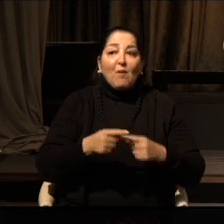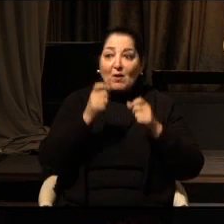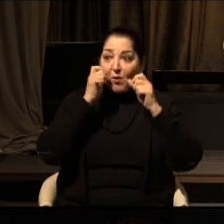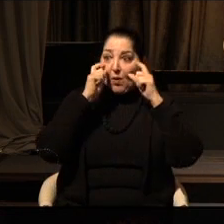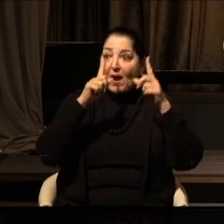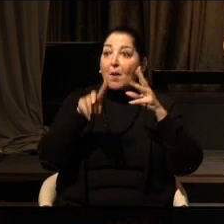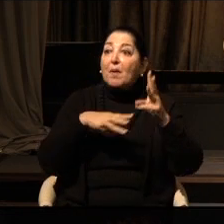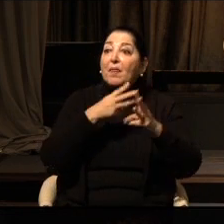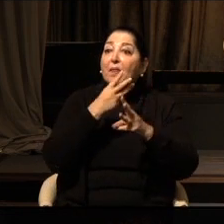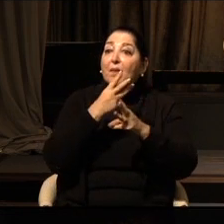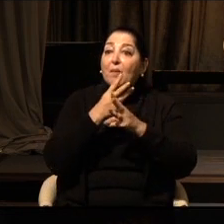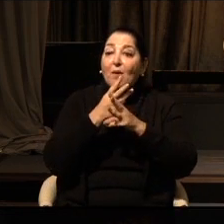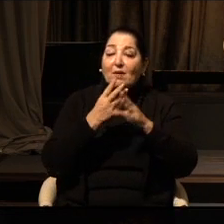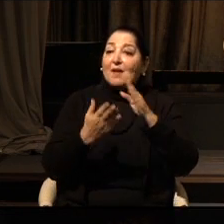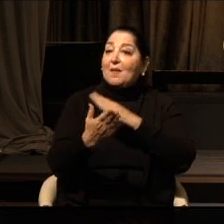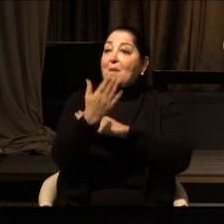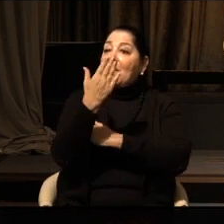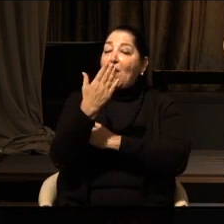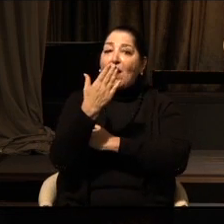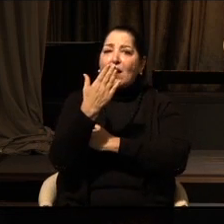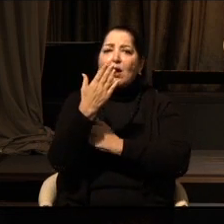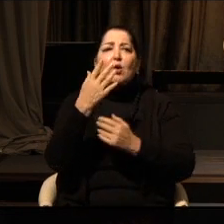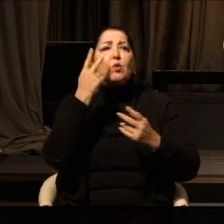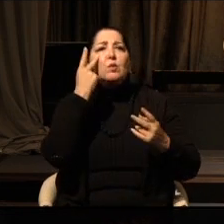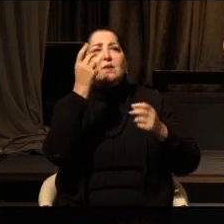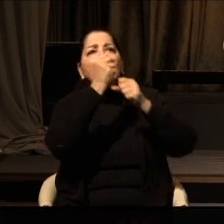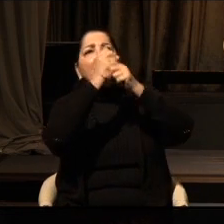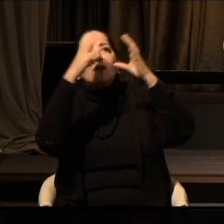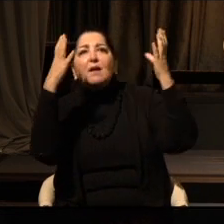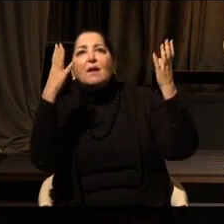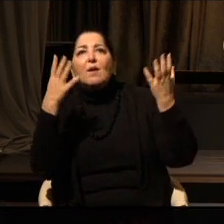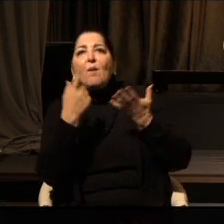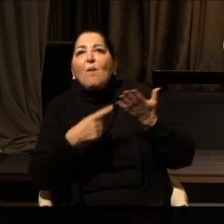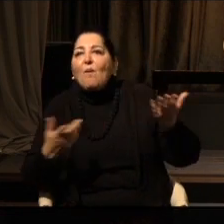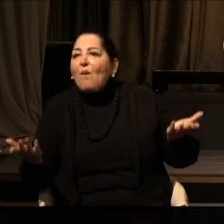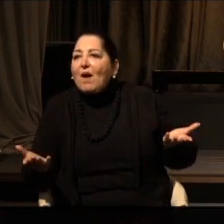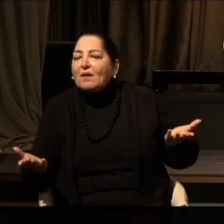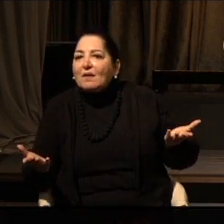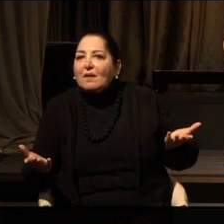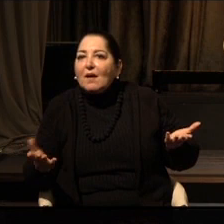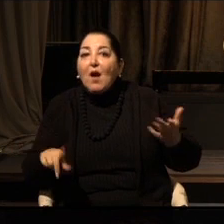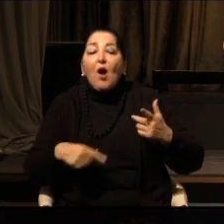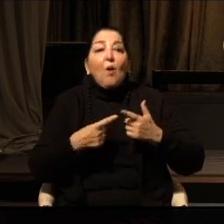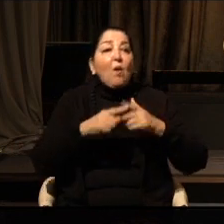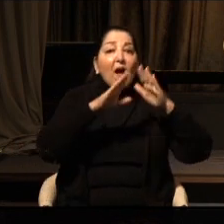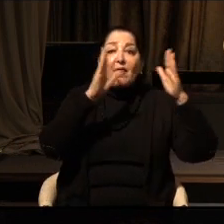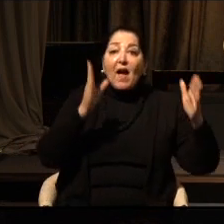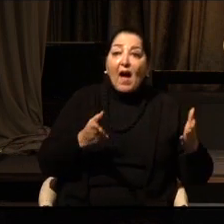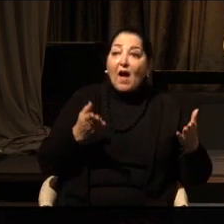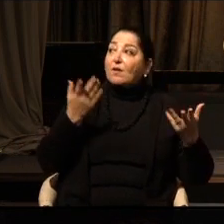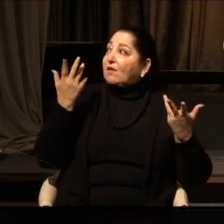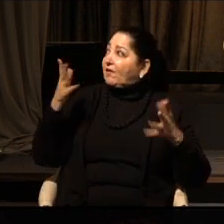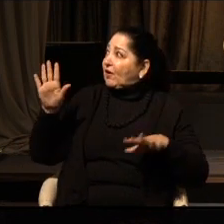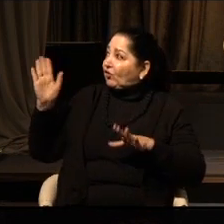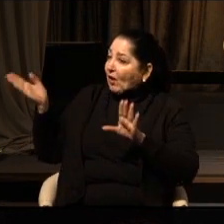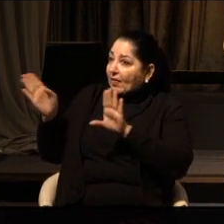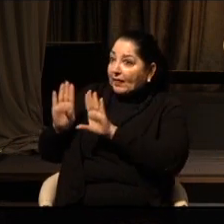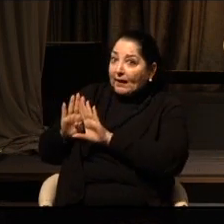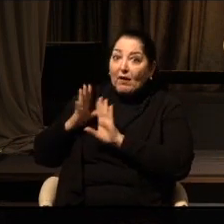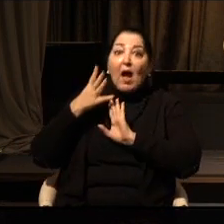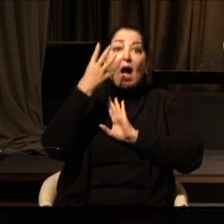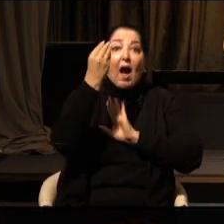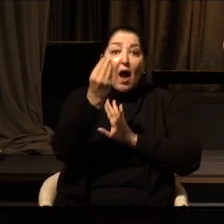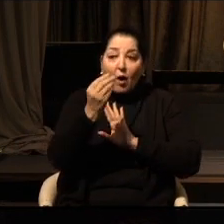see? When you leave the house, what do you smell? When you arrive at